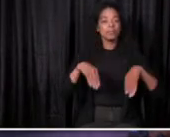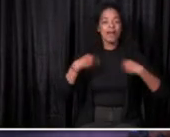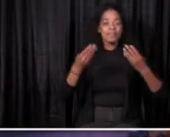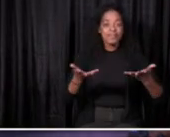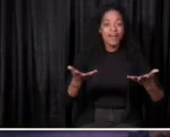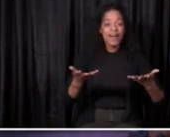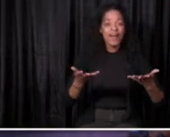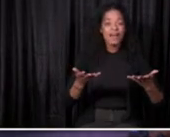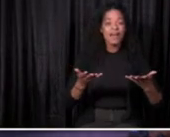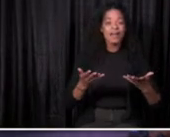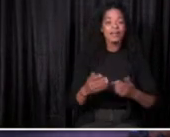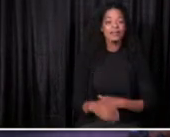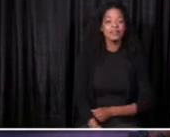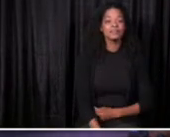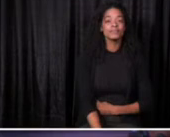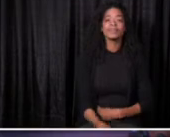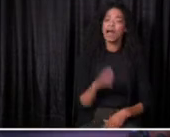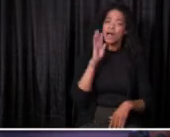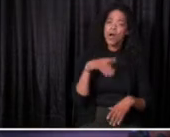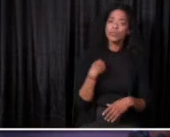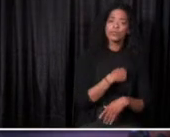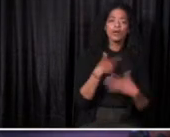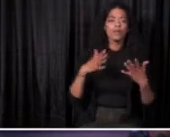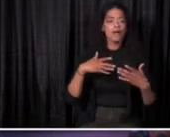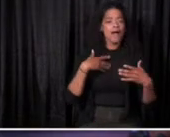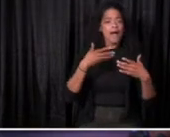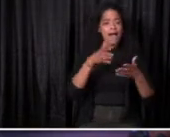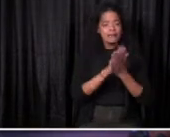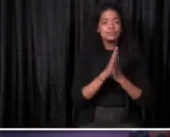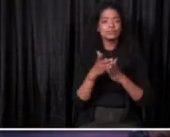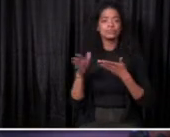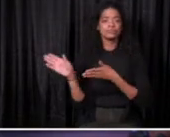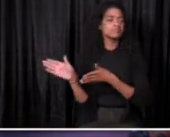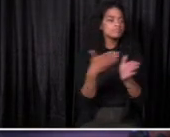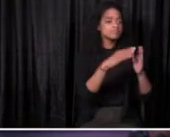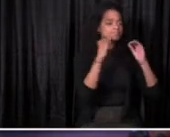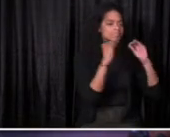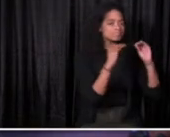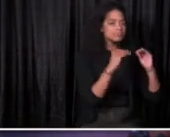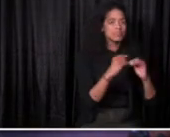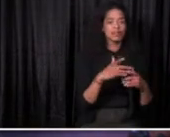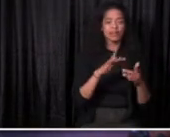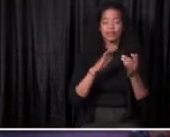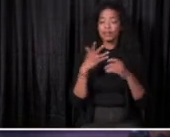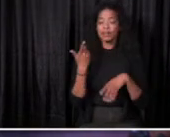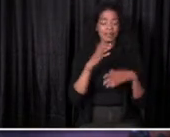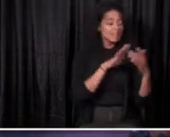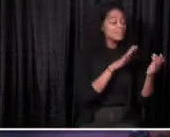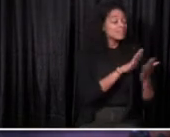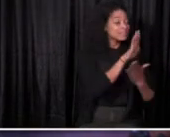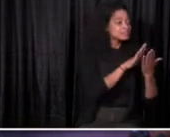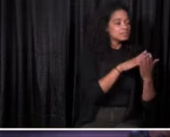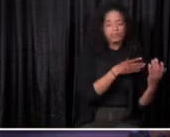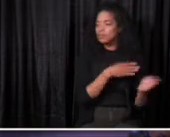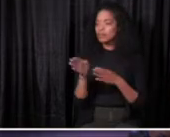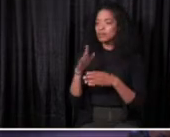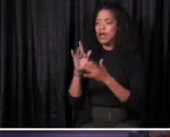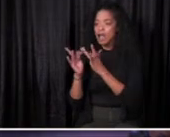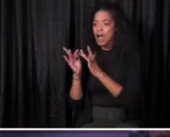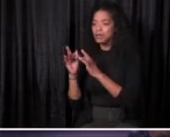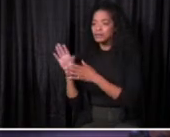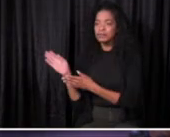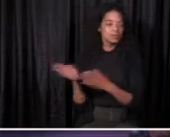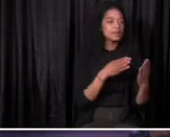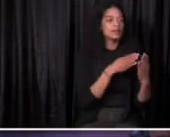when we asked you to pivot and to go online and then pivot again and